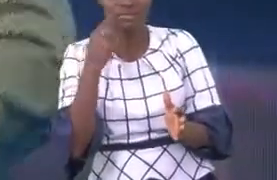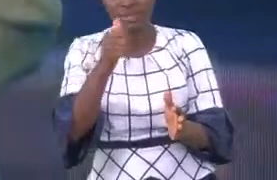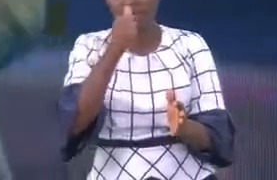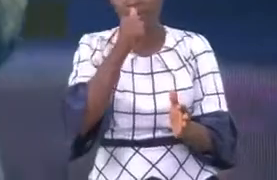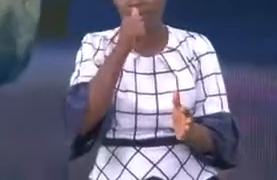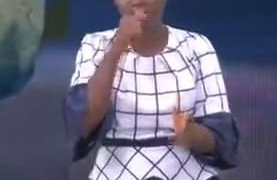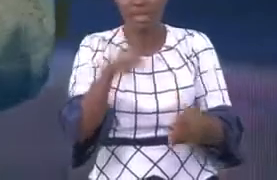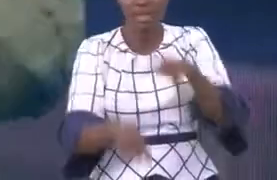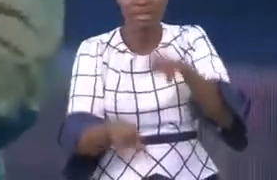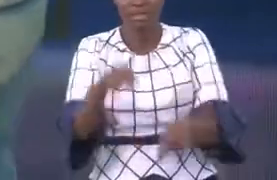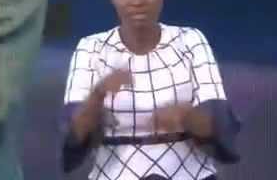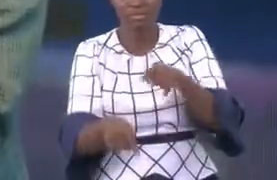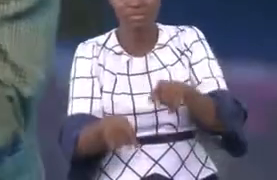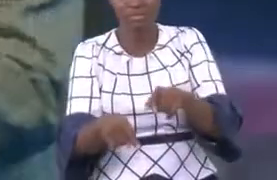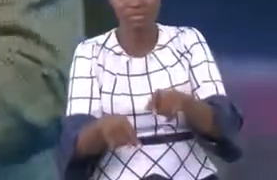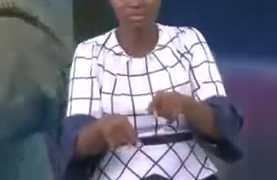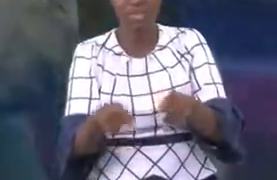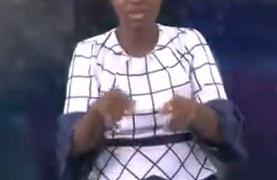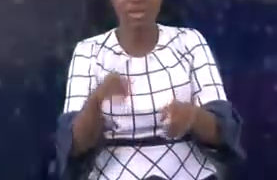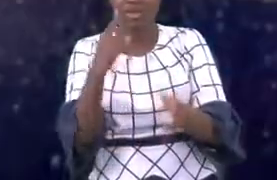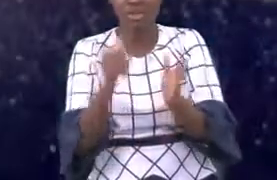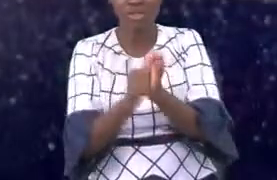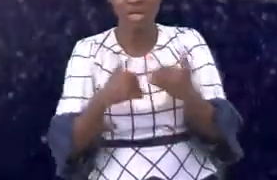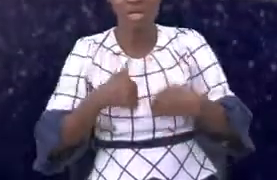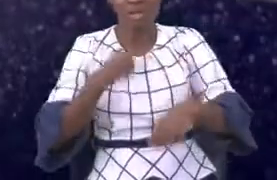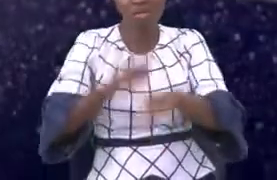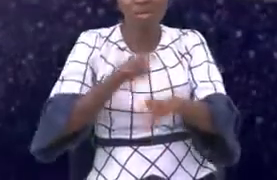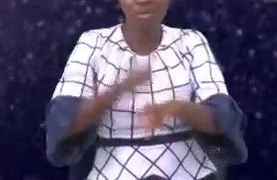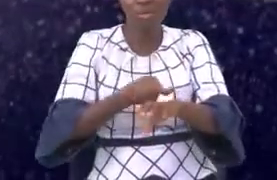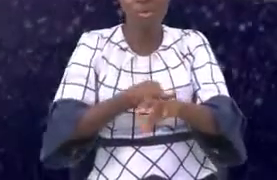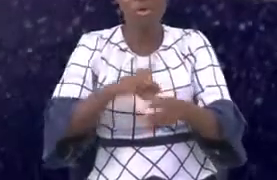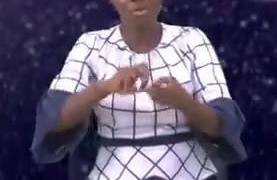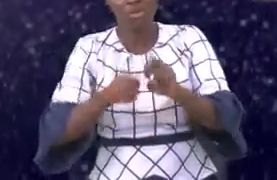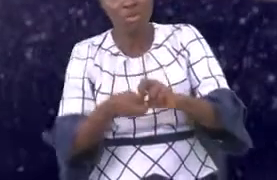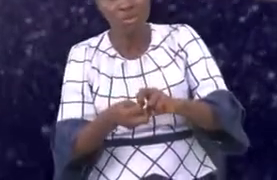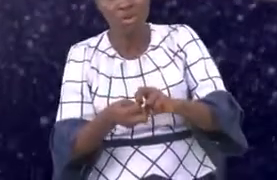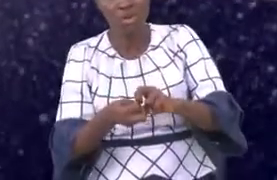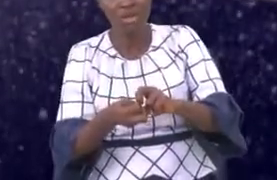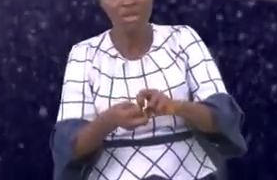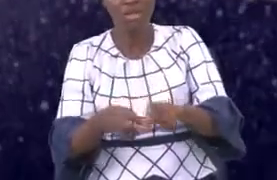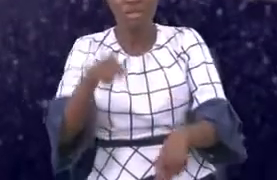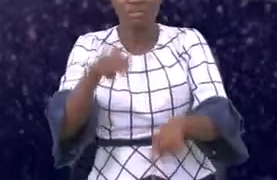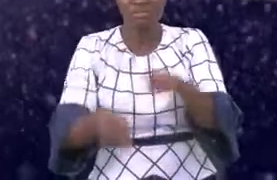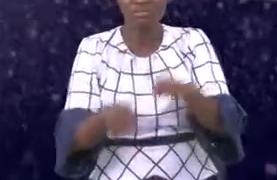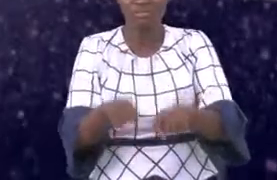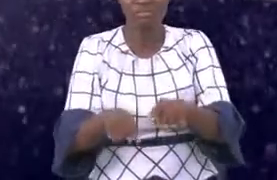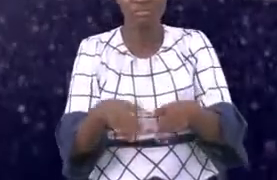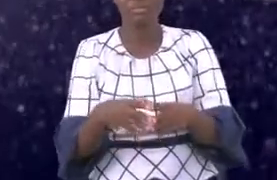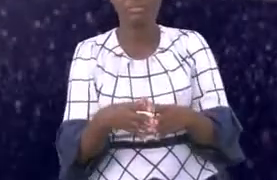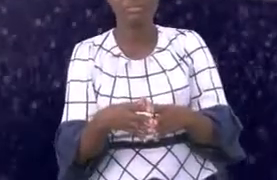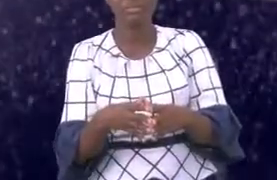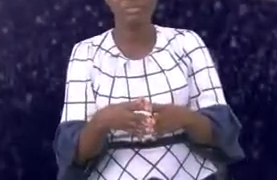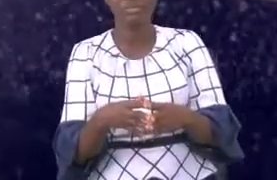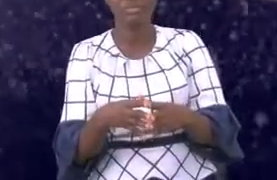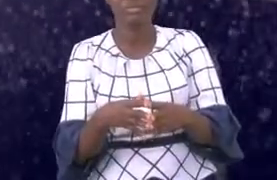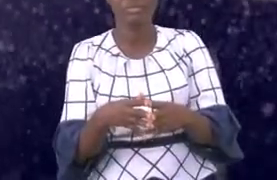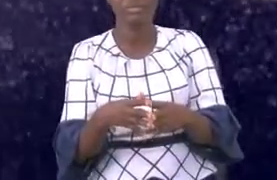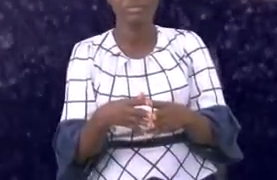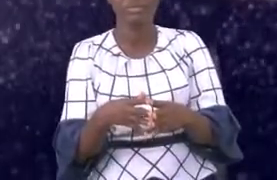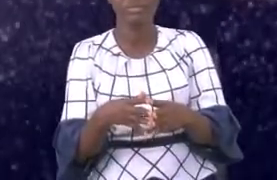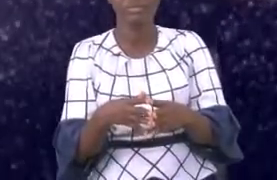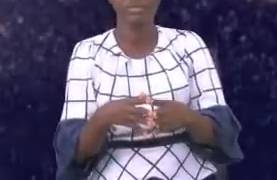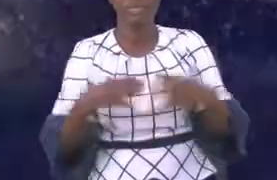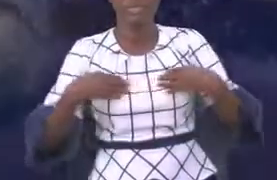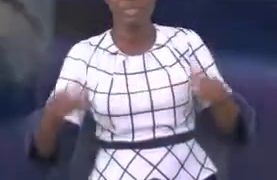is maimed, the one that has one part of the body not there again, healing all that were oppressed of the